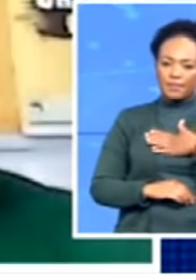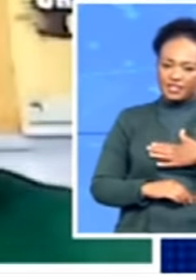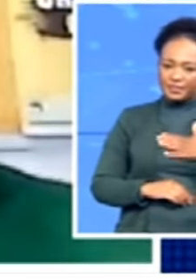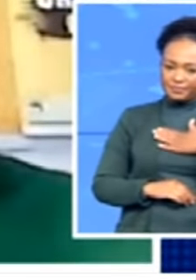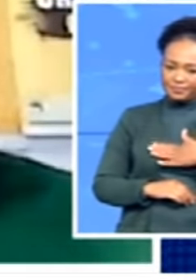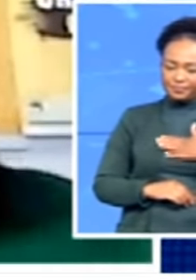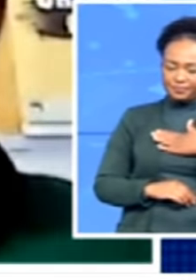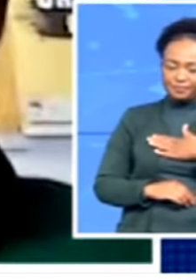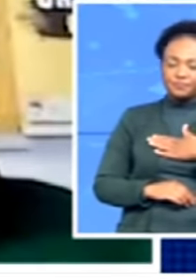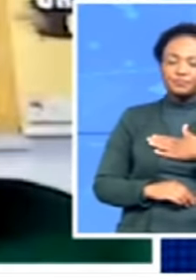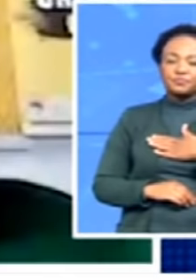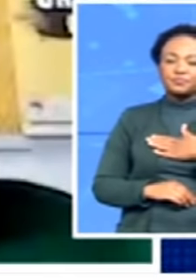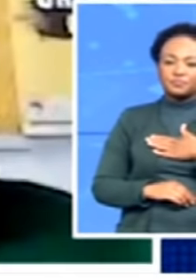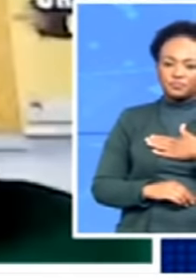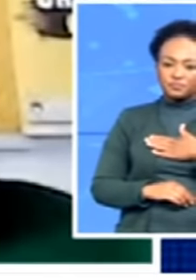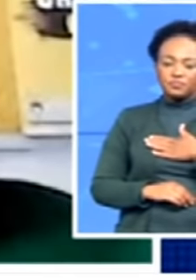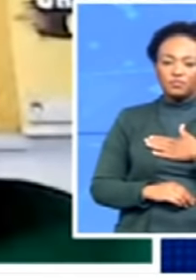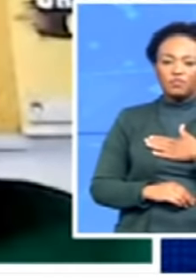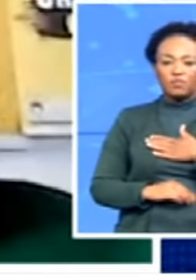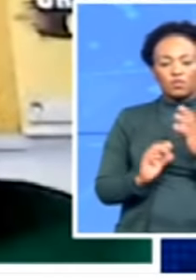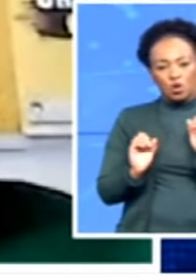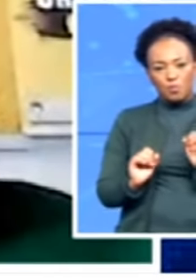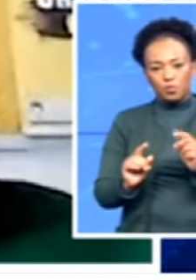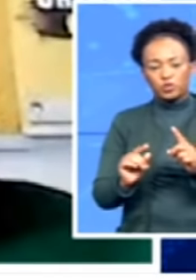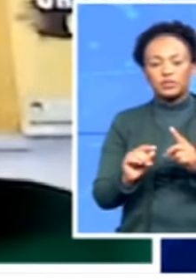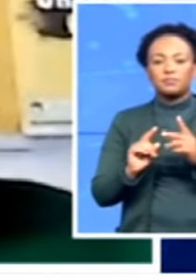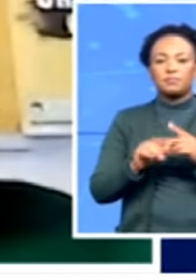the time that you have given us, the post